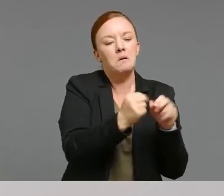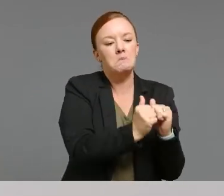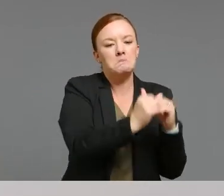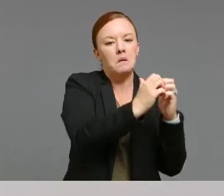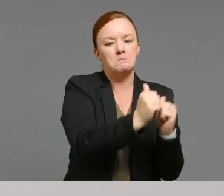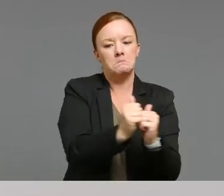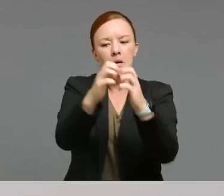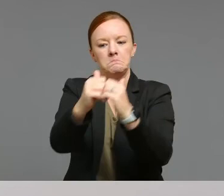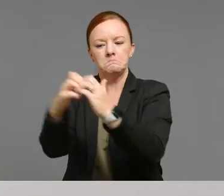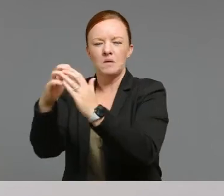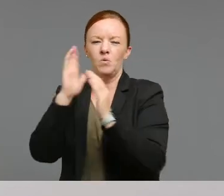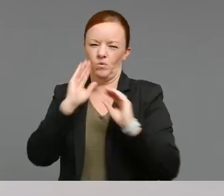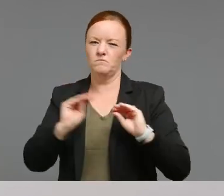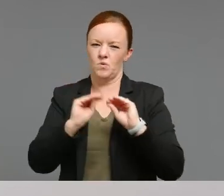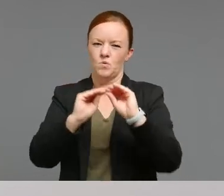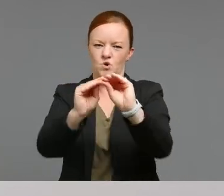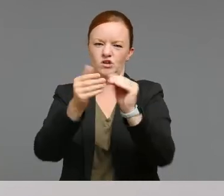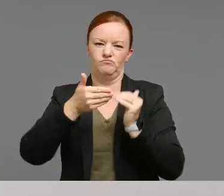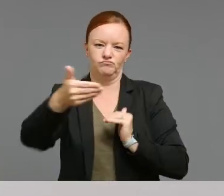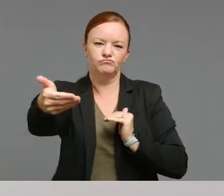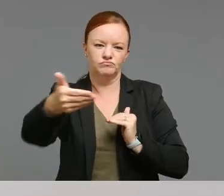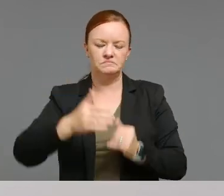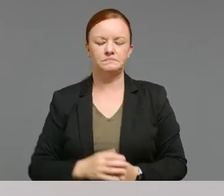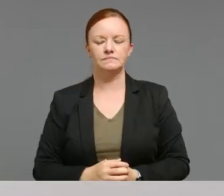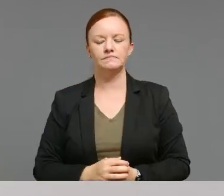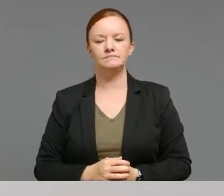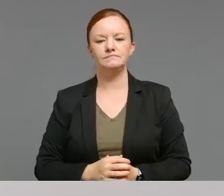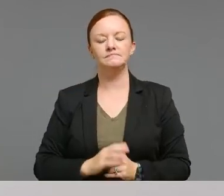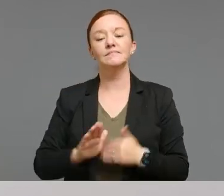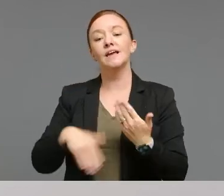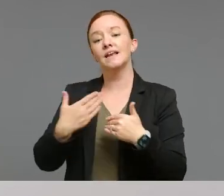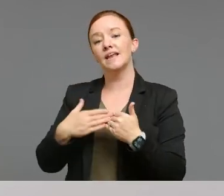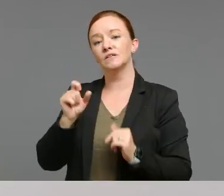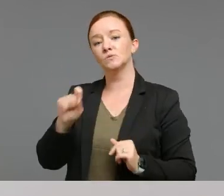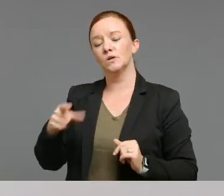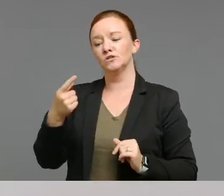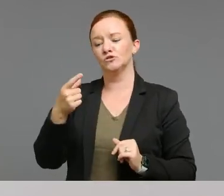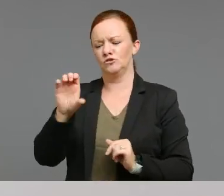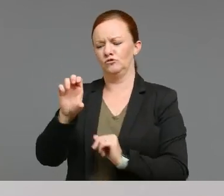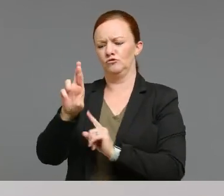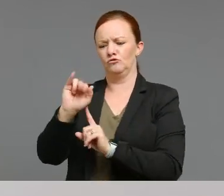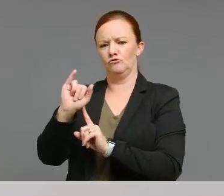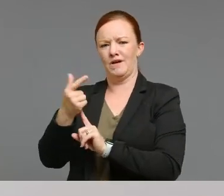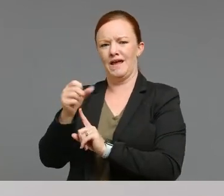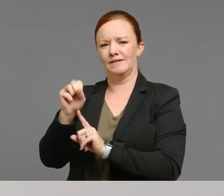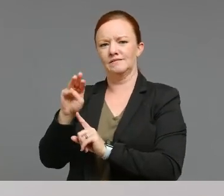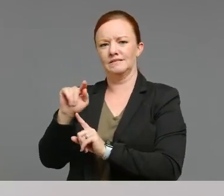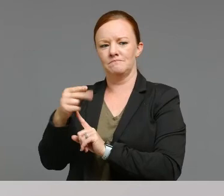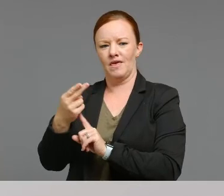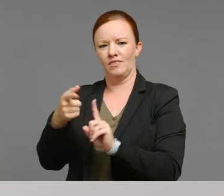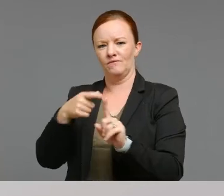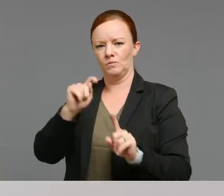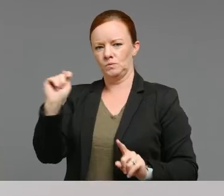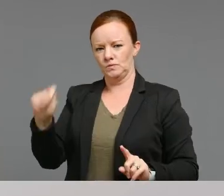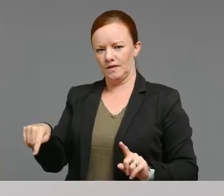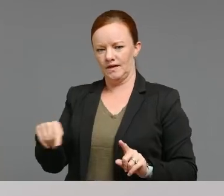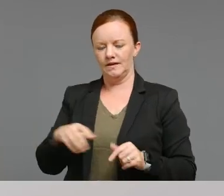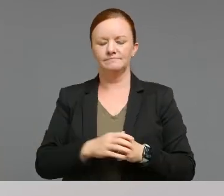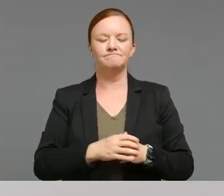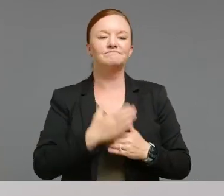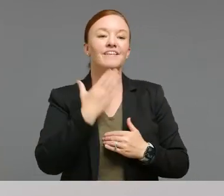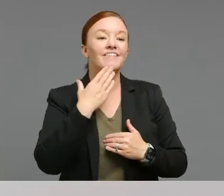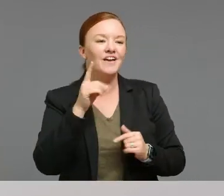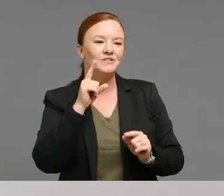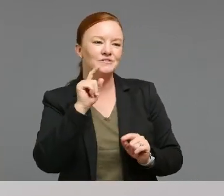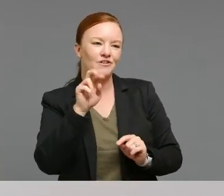you. Craig Smith in Tucson. Hello. Hey, Doctor, thanks for taking time for us. Going back